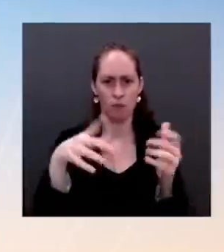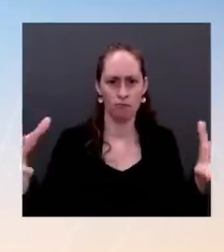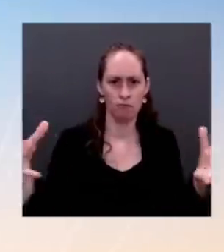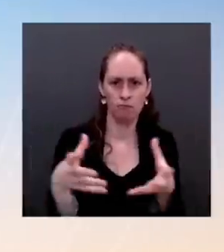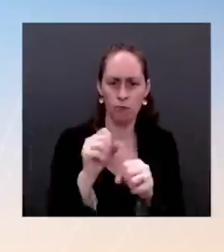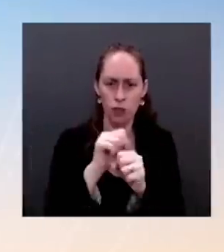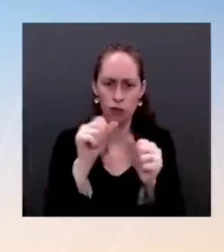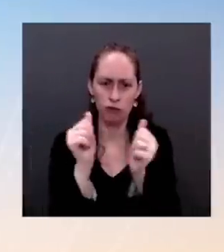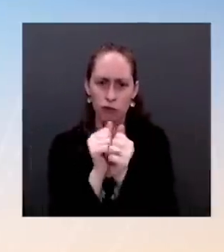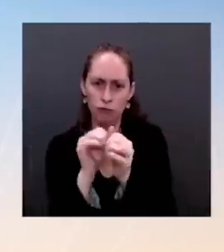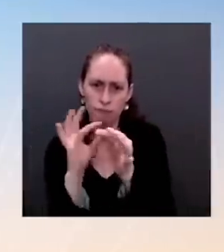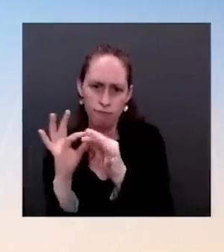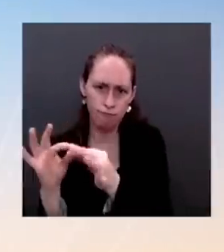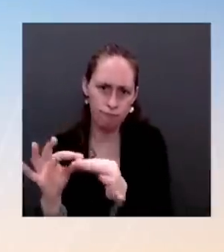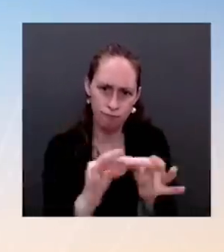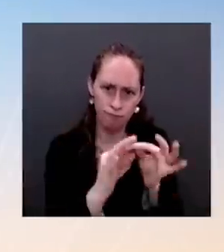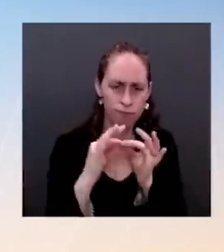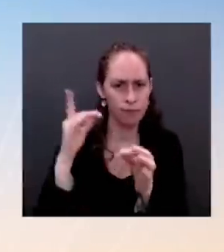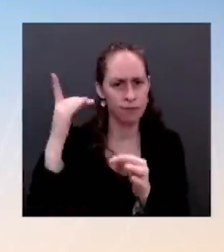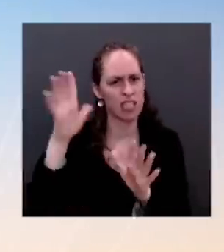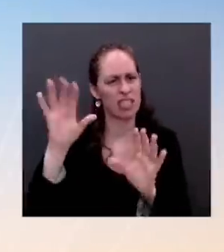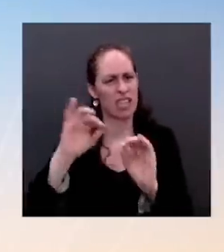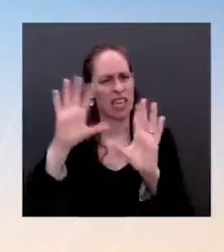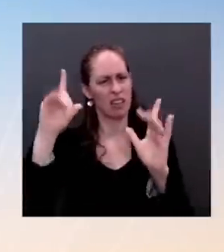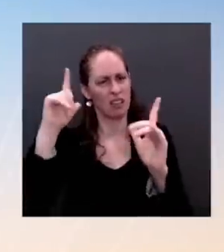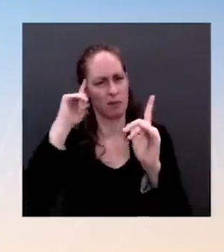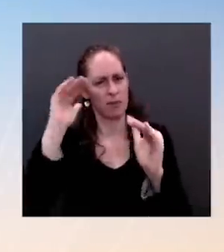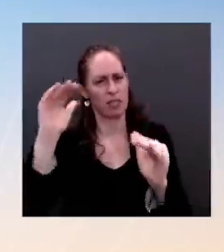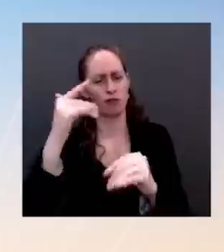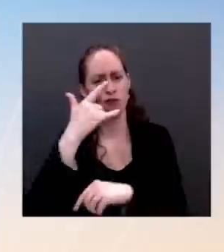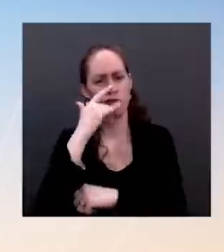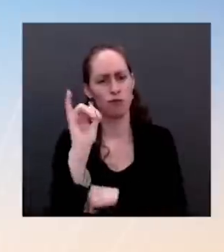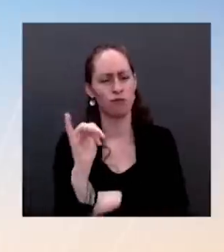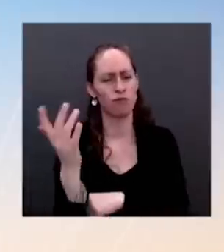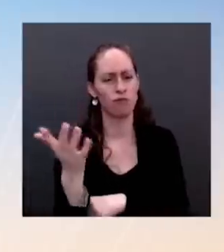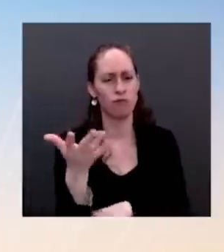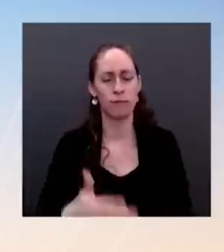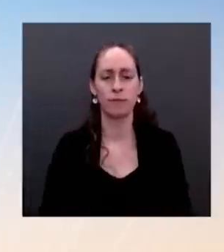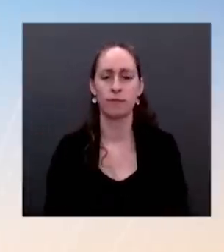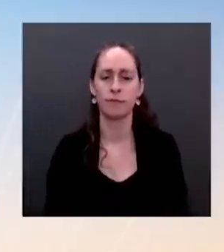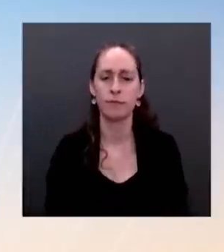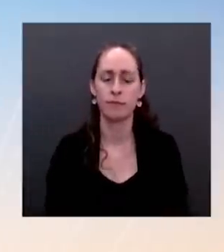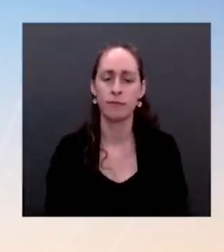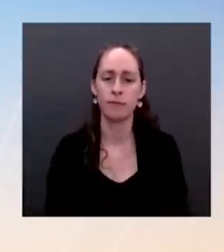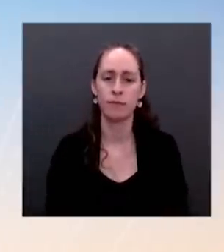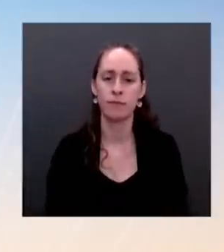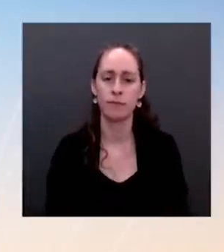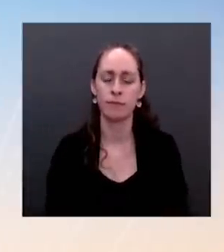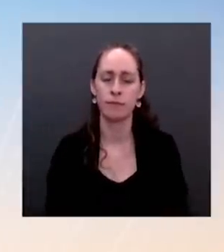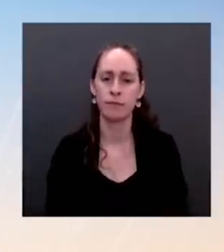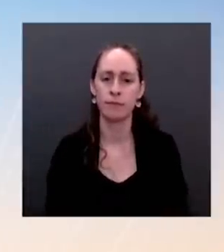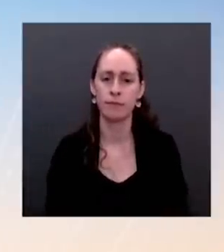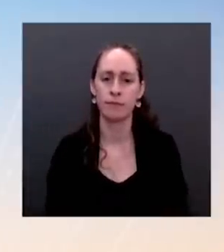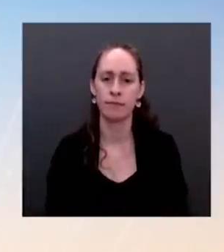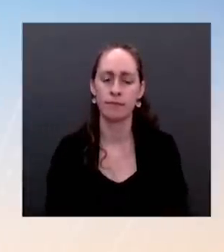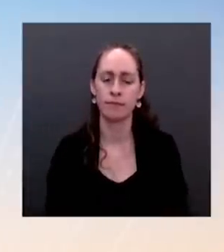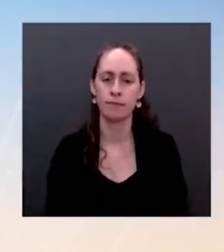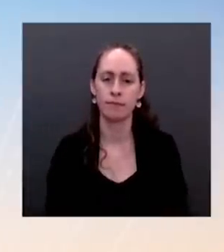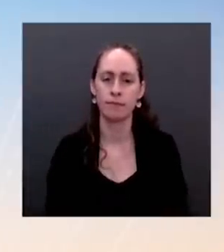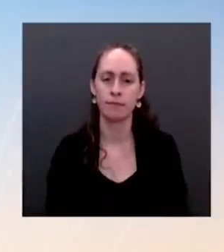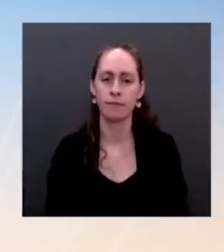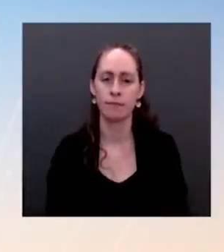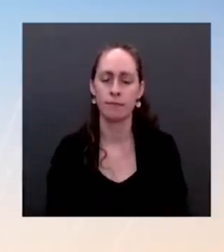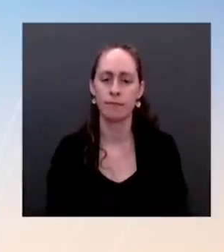comments that he made early on, in part, that we put in place a safe and respectful workplace policy that was the